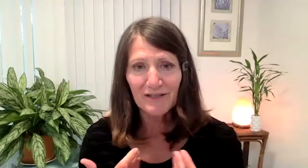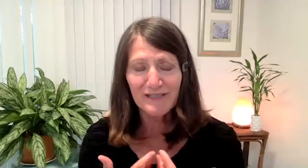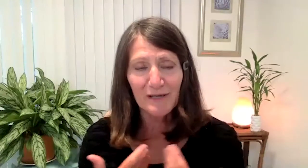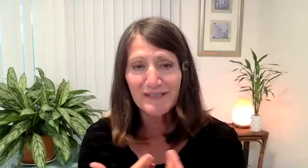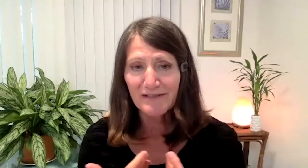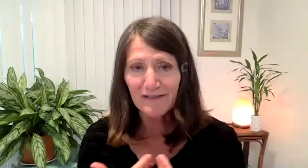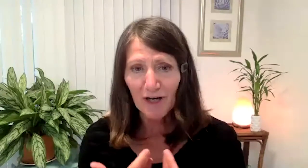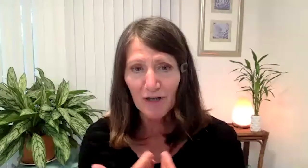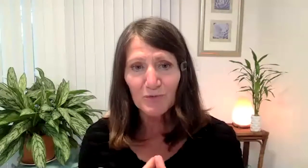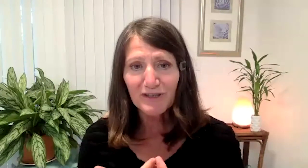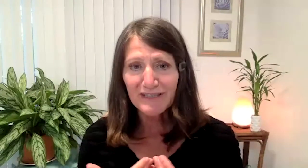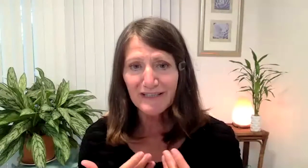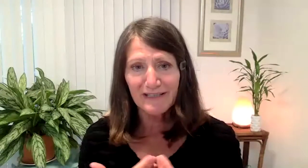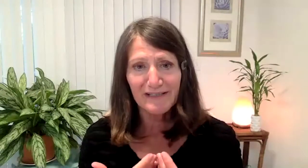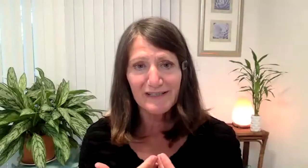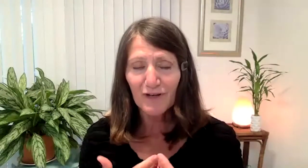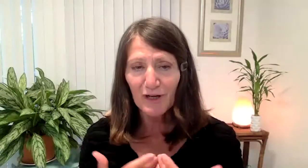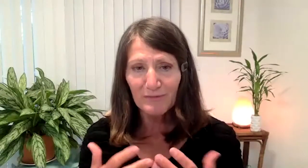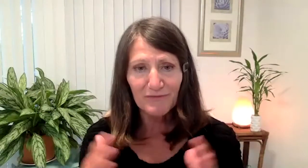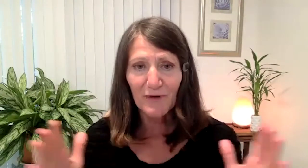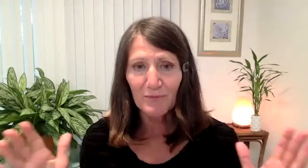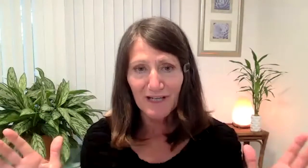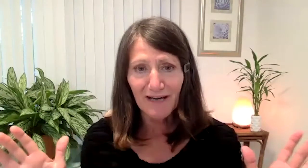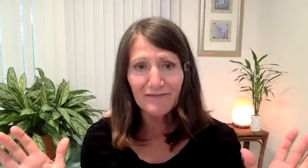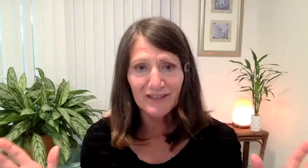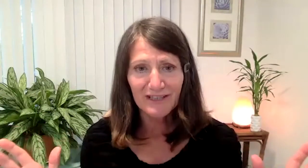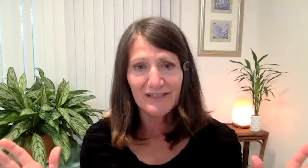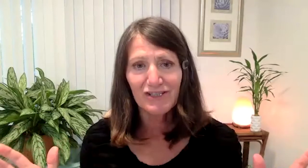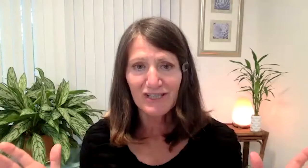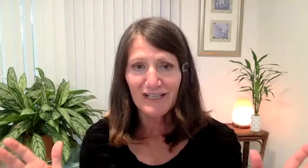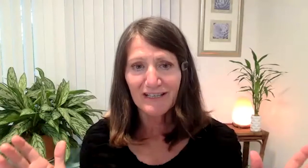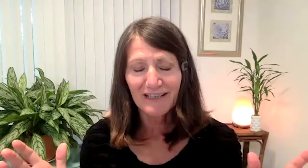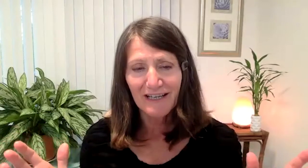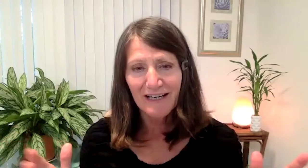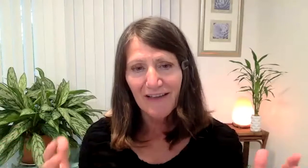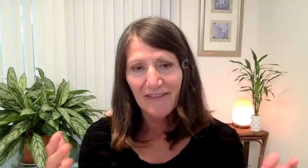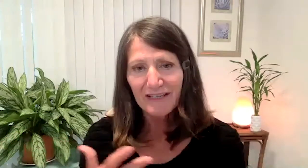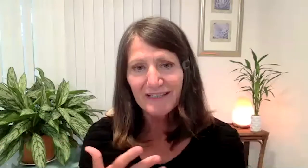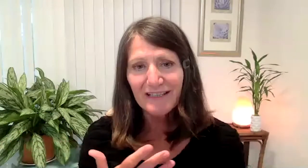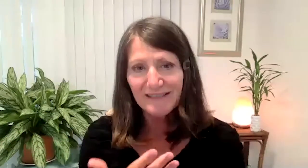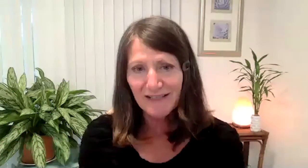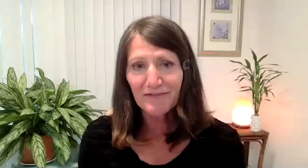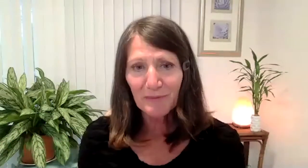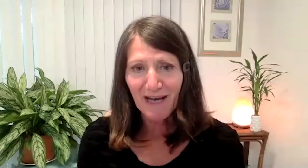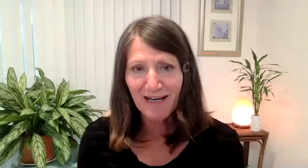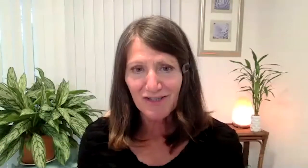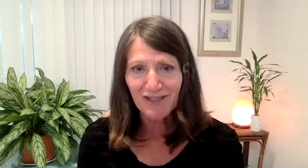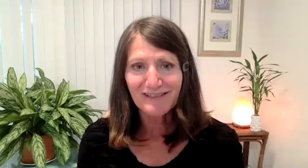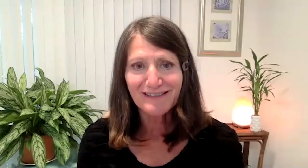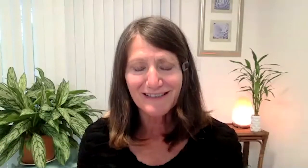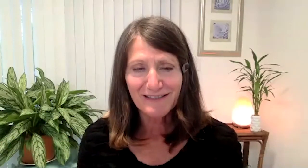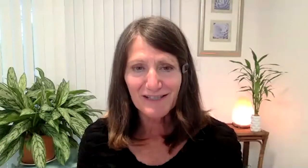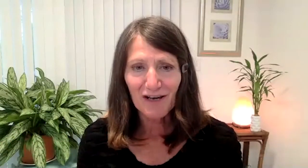perhaps some sense of unworthiness from whatever conditioning, that